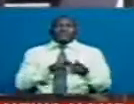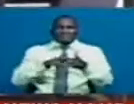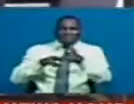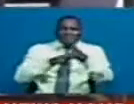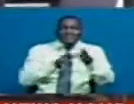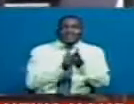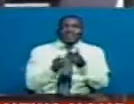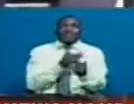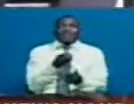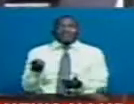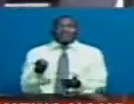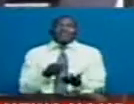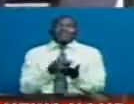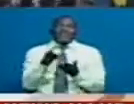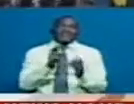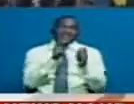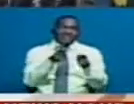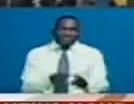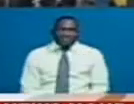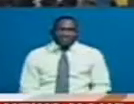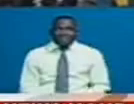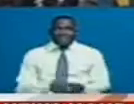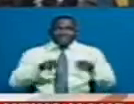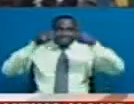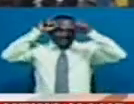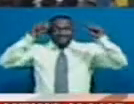of these equipment and facilities. The